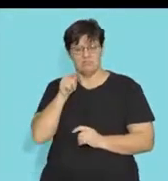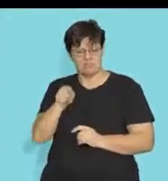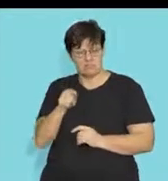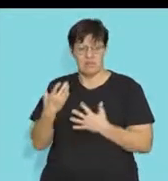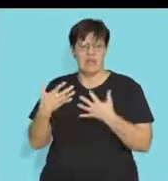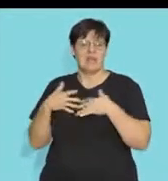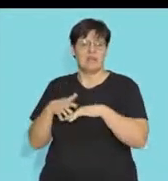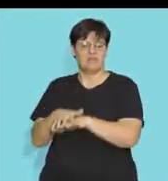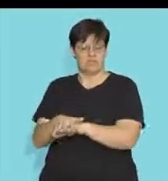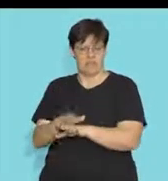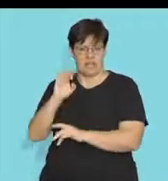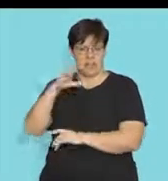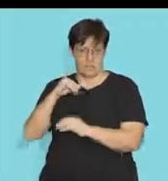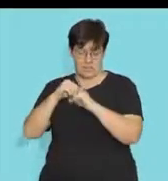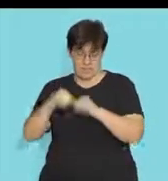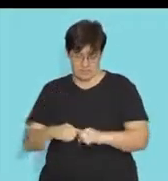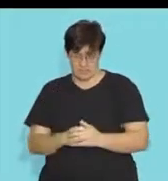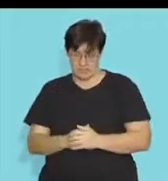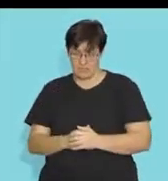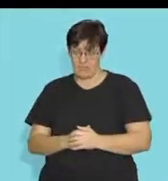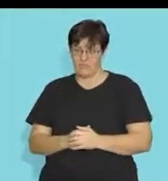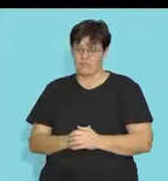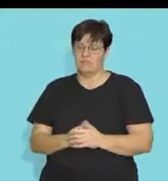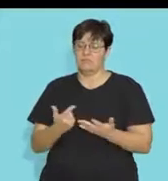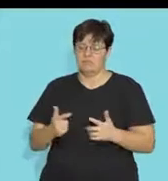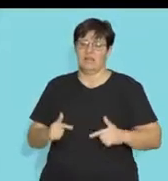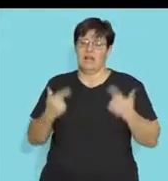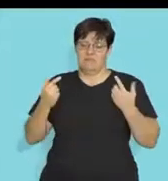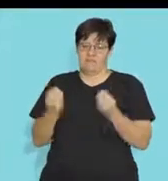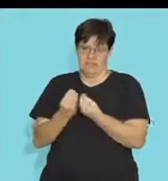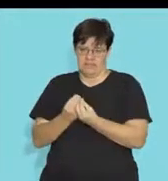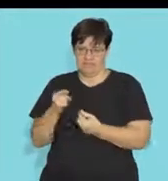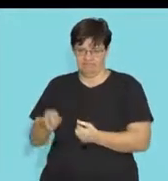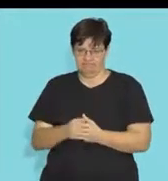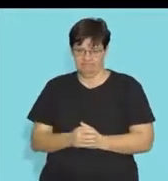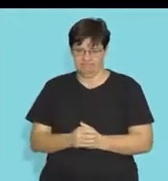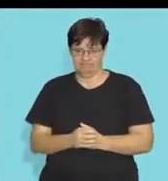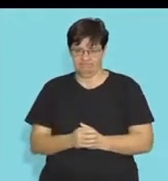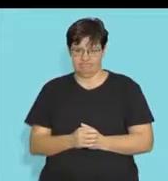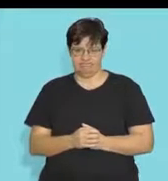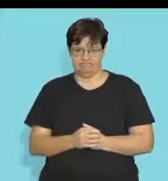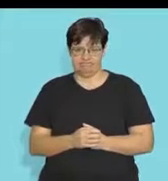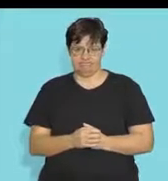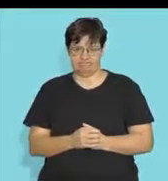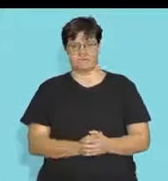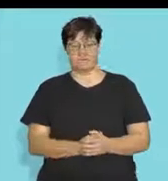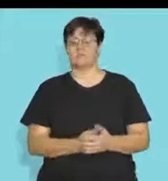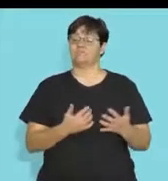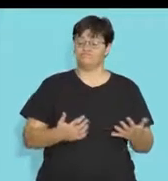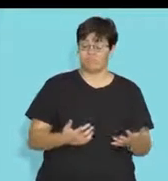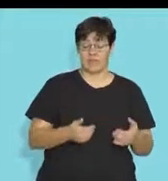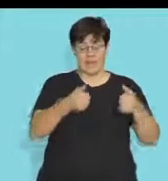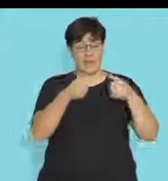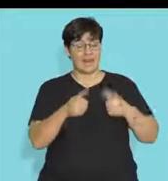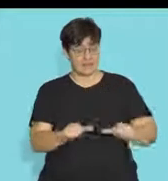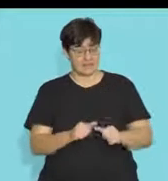how they influence the ecosystem. And so these would be the living components in an ecosystem. Guys,